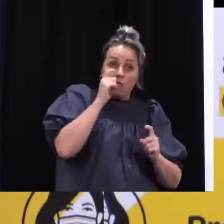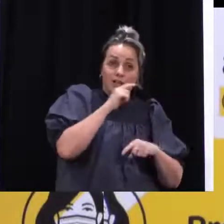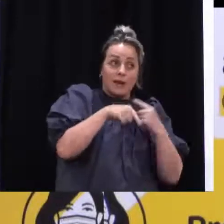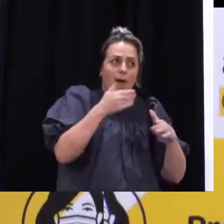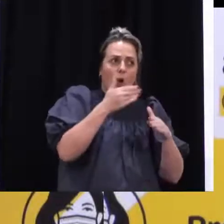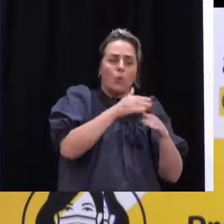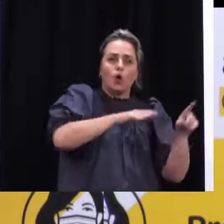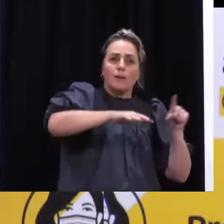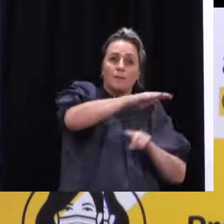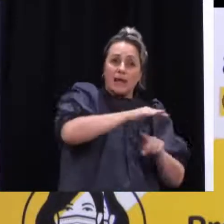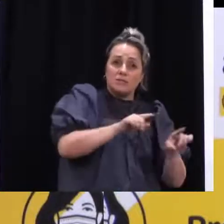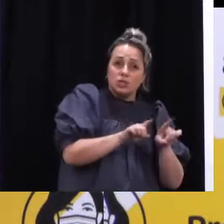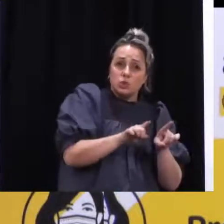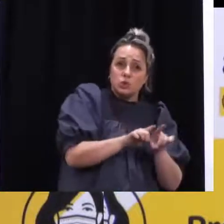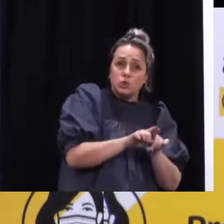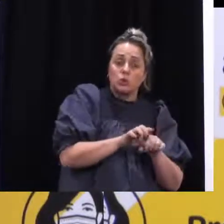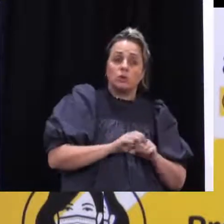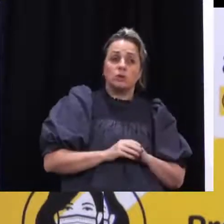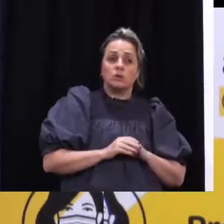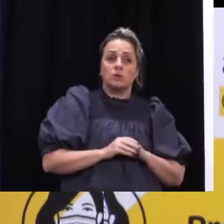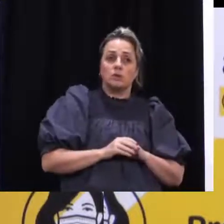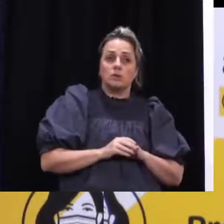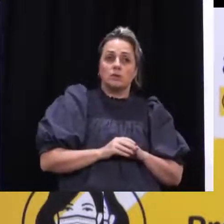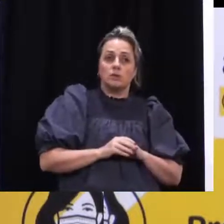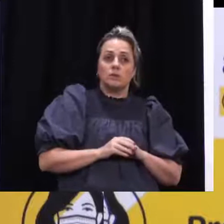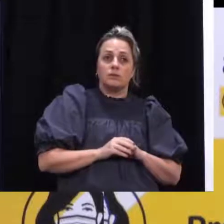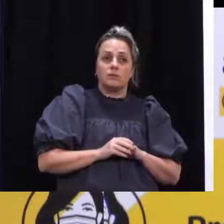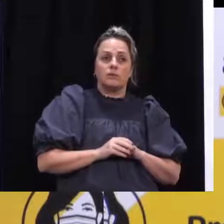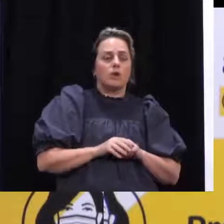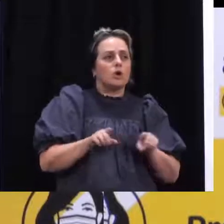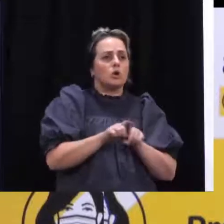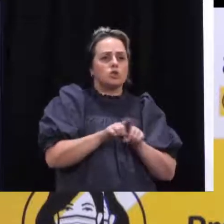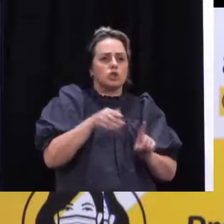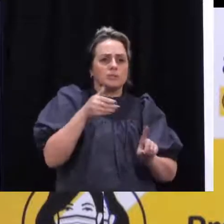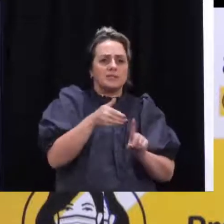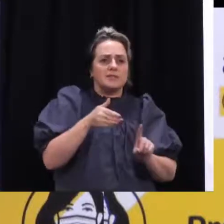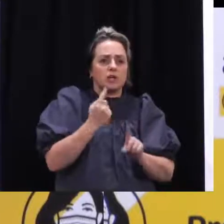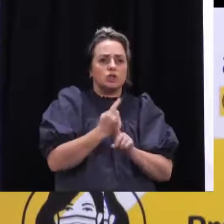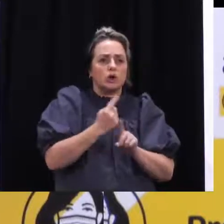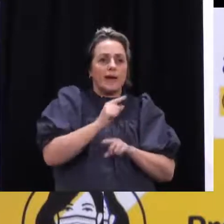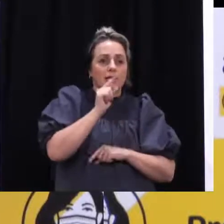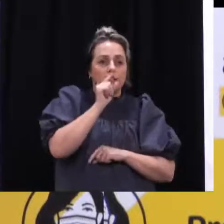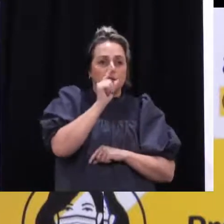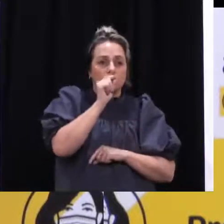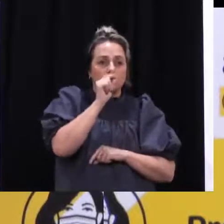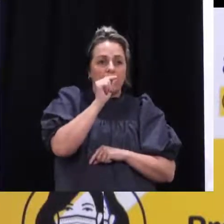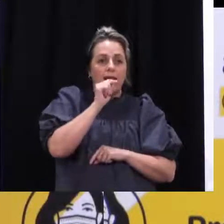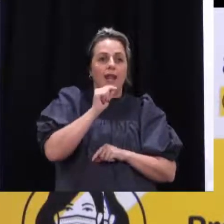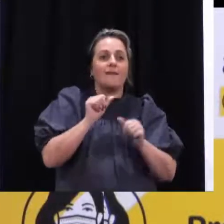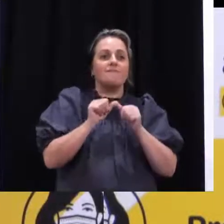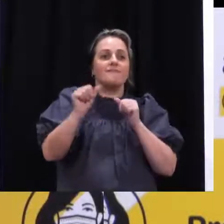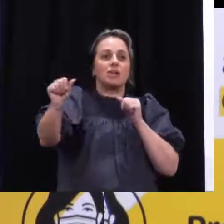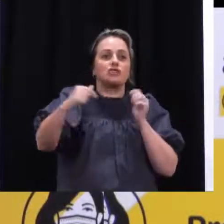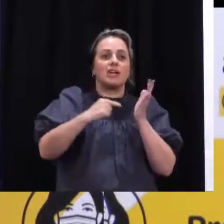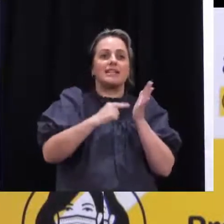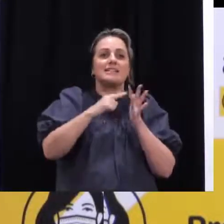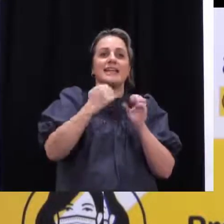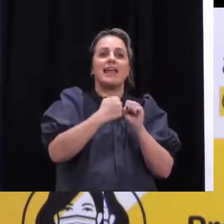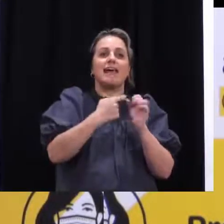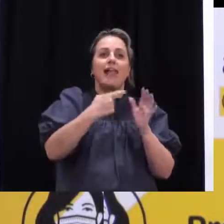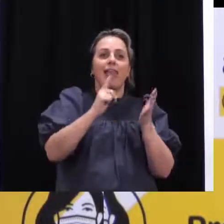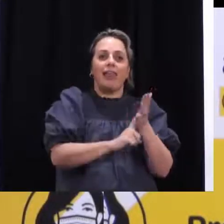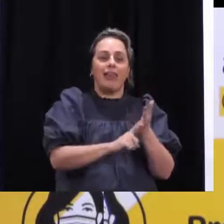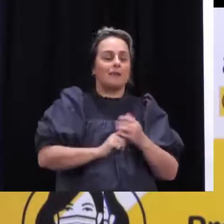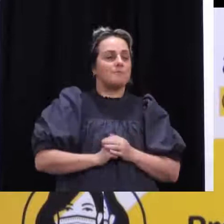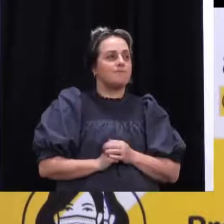worried are you about the 3 infections at the Tegel chicken factory? Yes, so what we're most concerned about now, of course, as you've